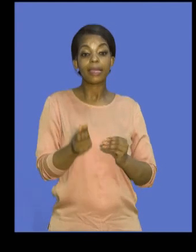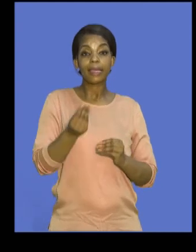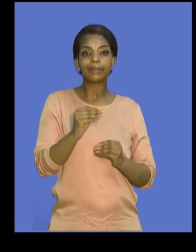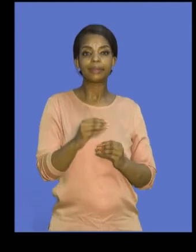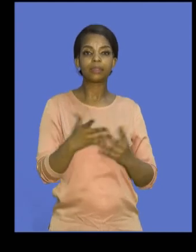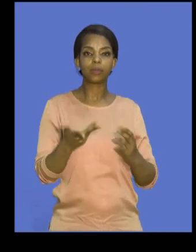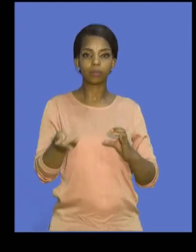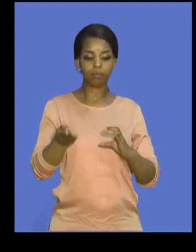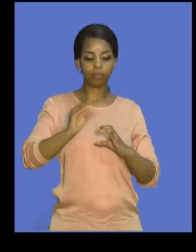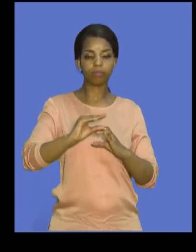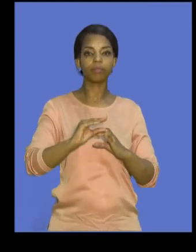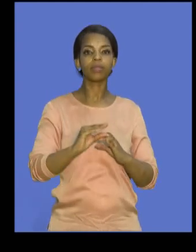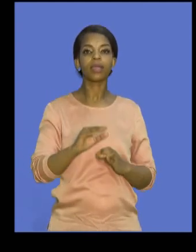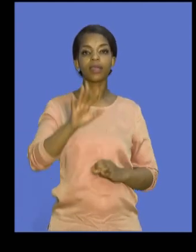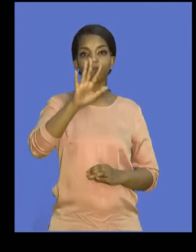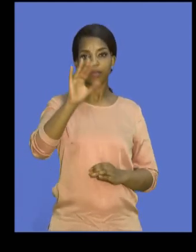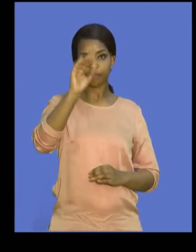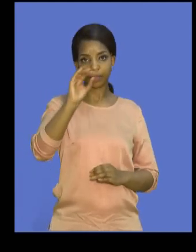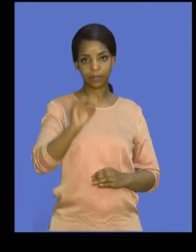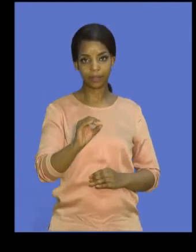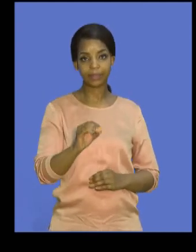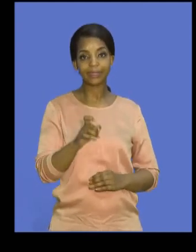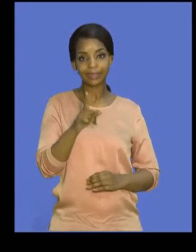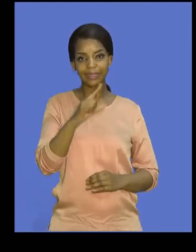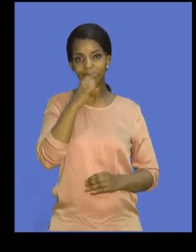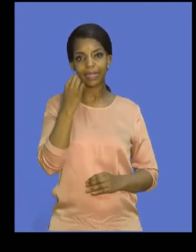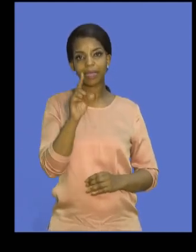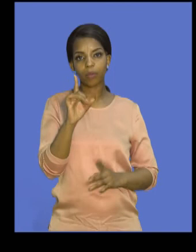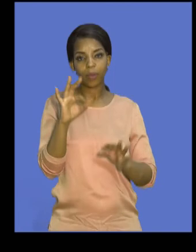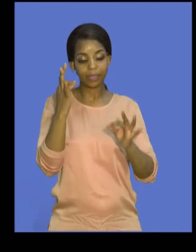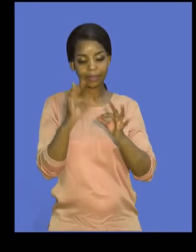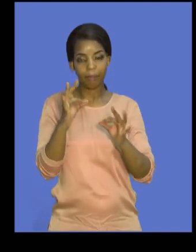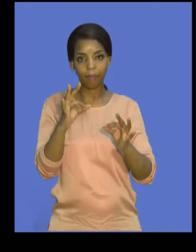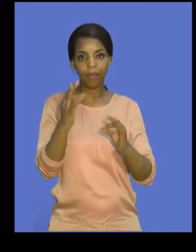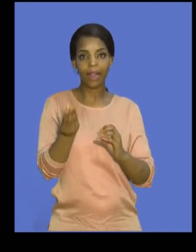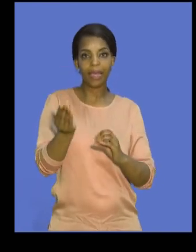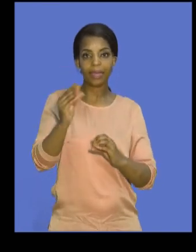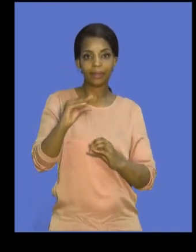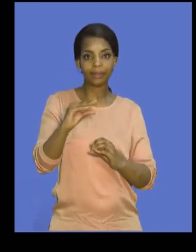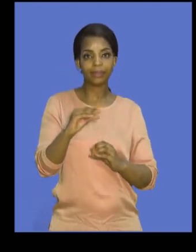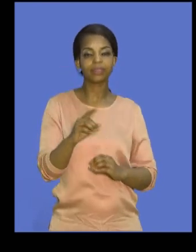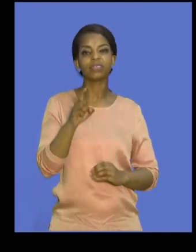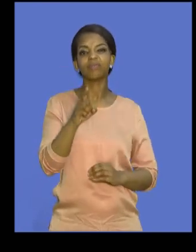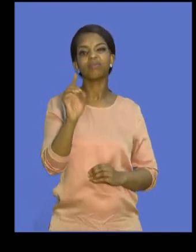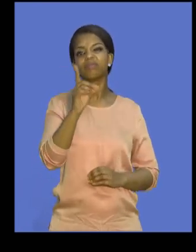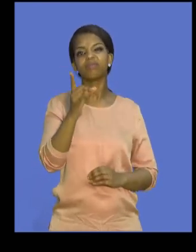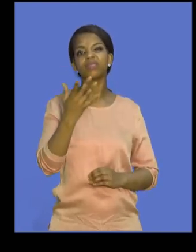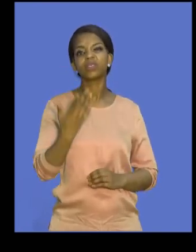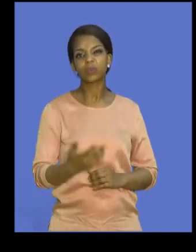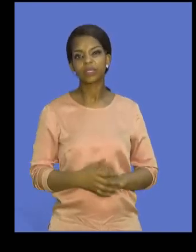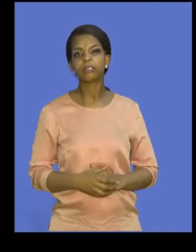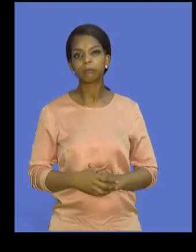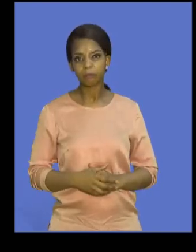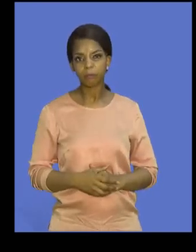simple interest is what? Simple growth. Now let's just go to the previous slide and quickly talk about this.